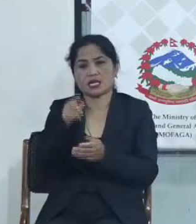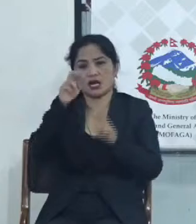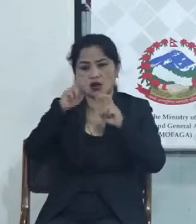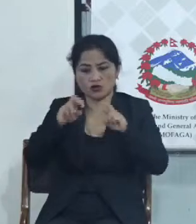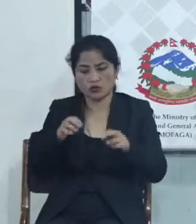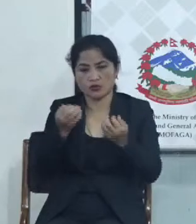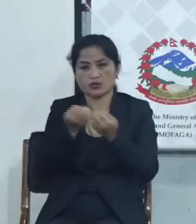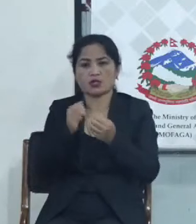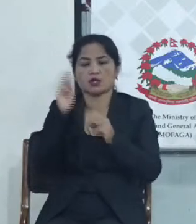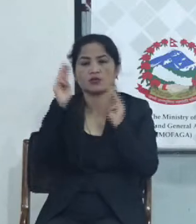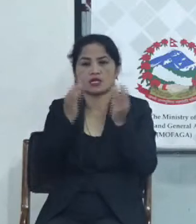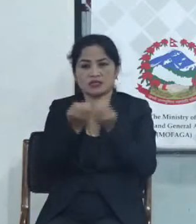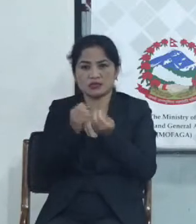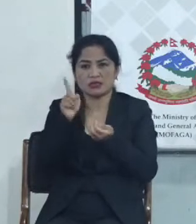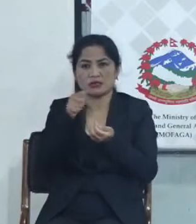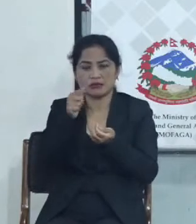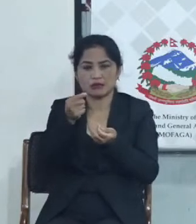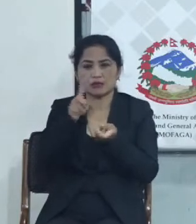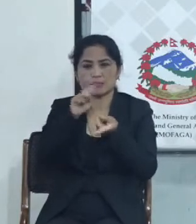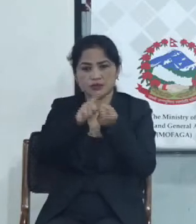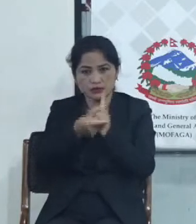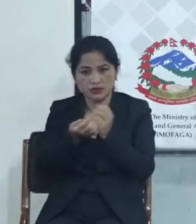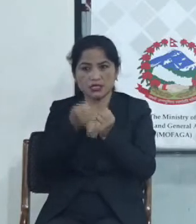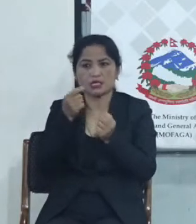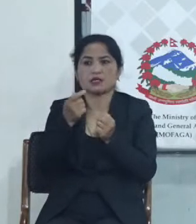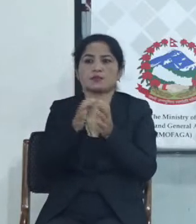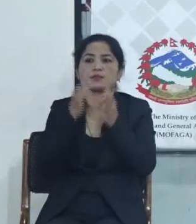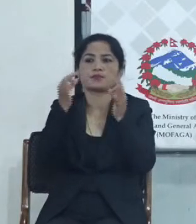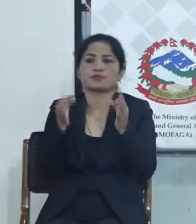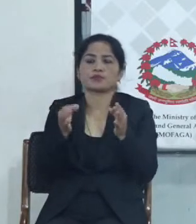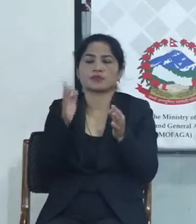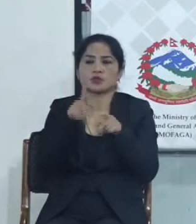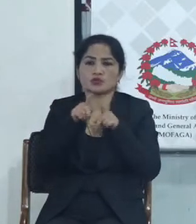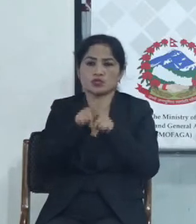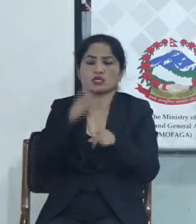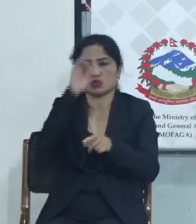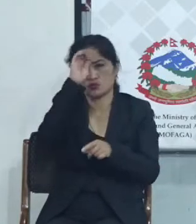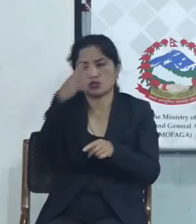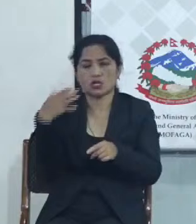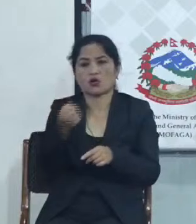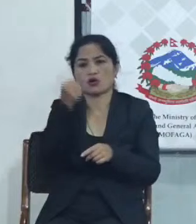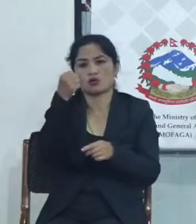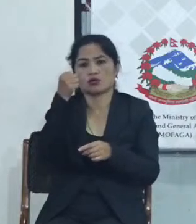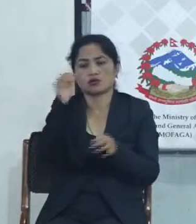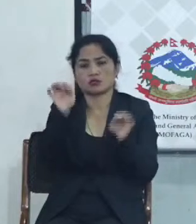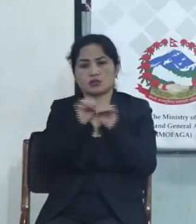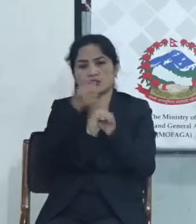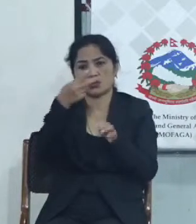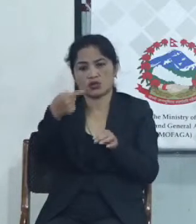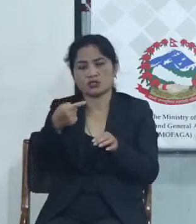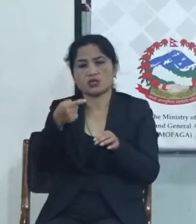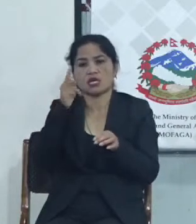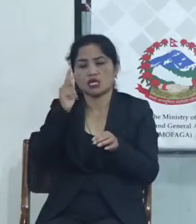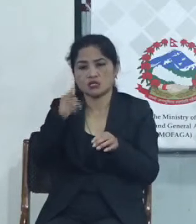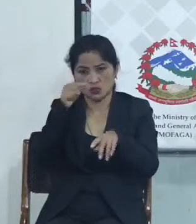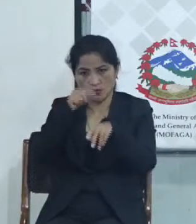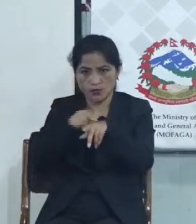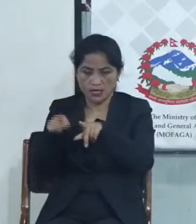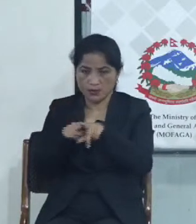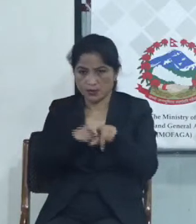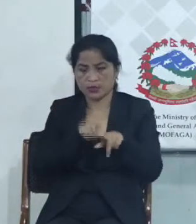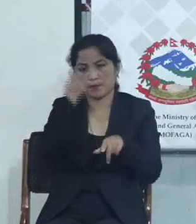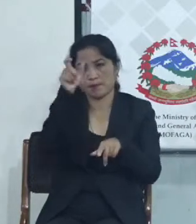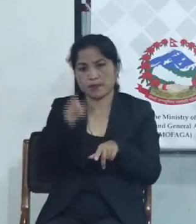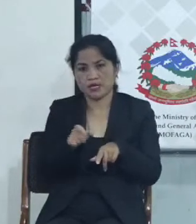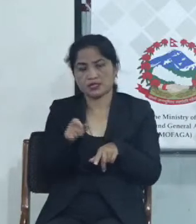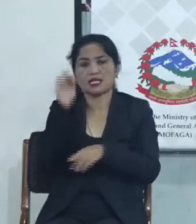And we do have a the Information Act. So that is ensuring the right to information